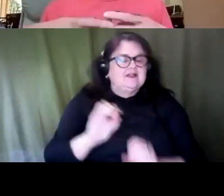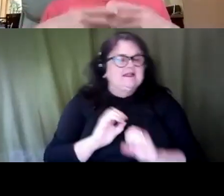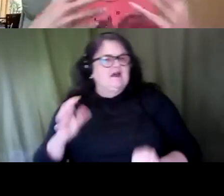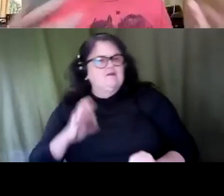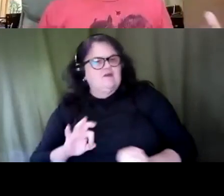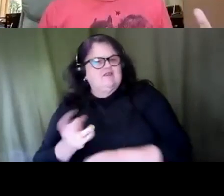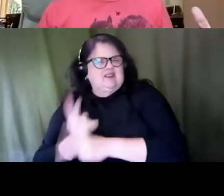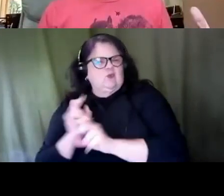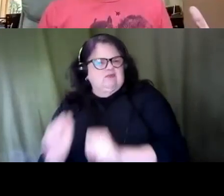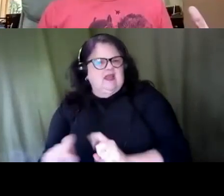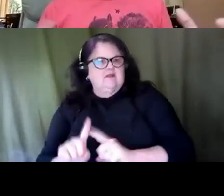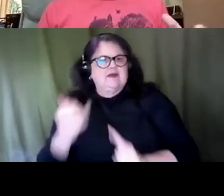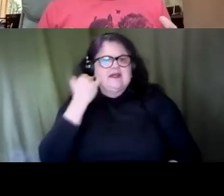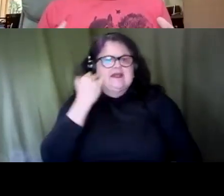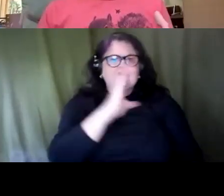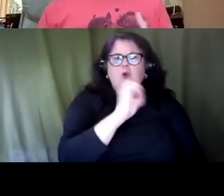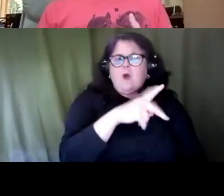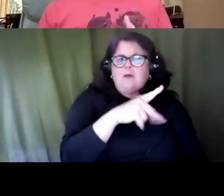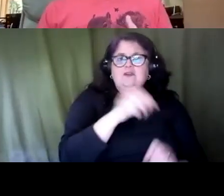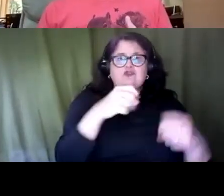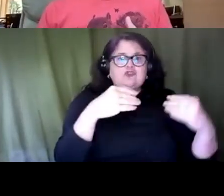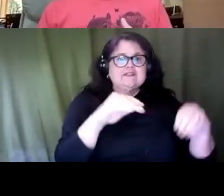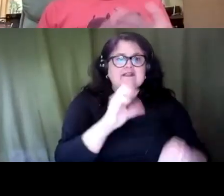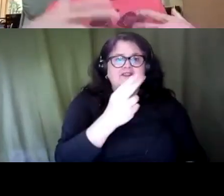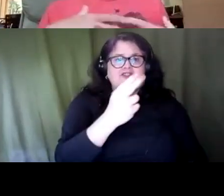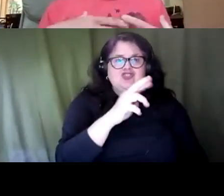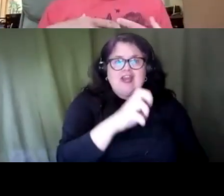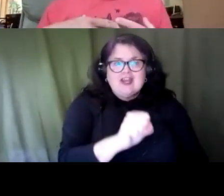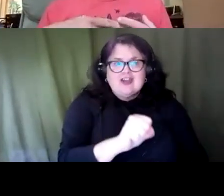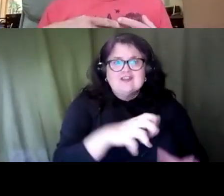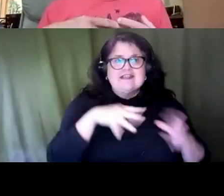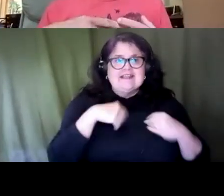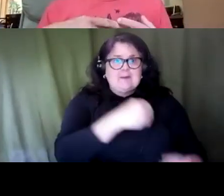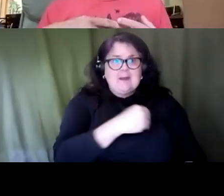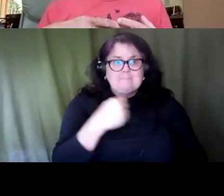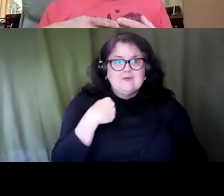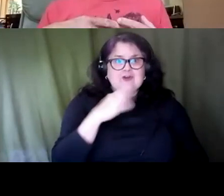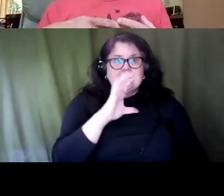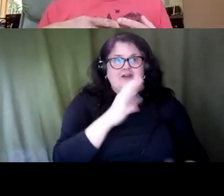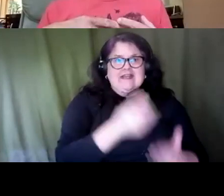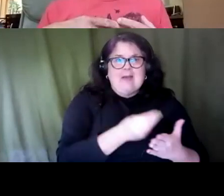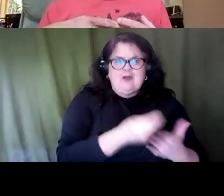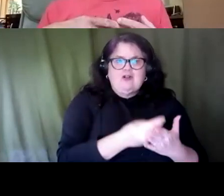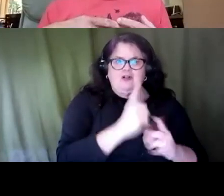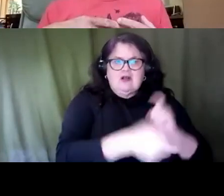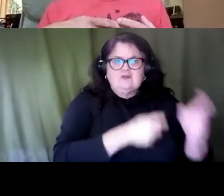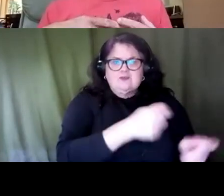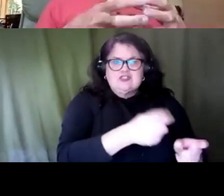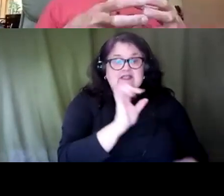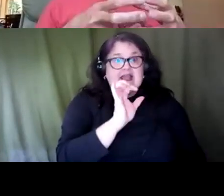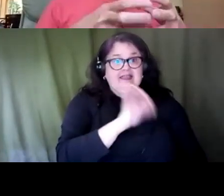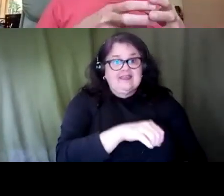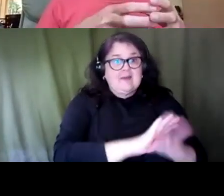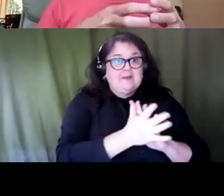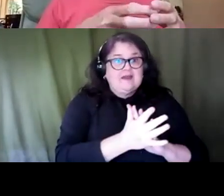let's say you're a cooperative, you could sell shares and take member capital contributions, and that money becomes equity on